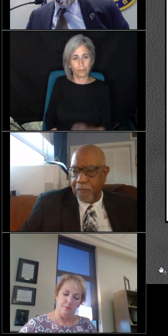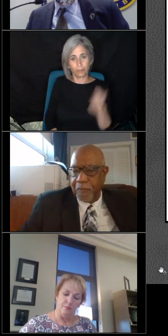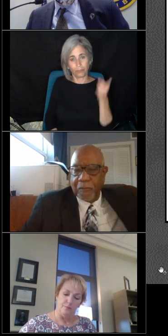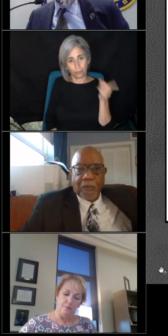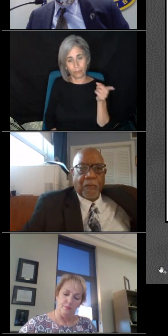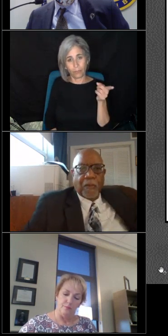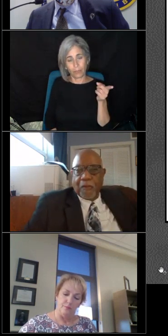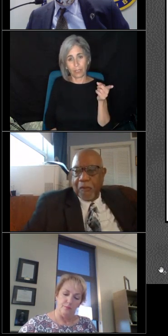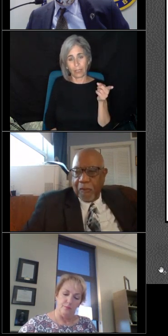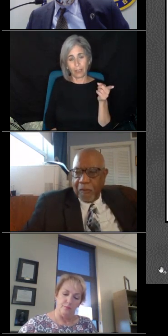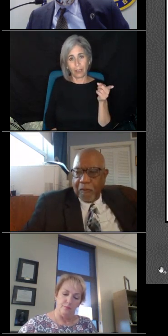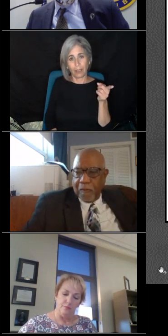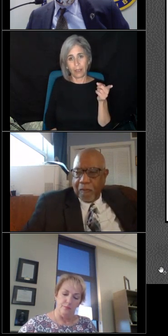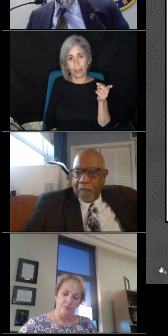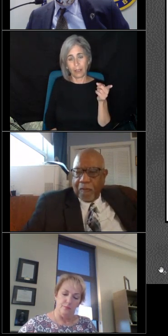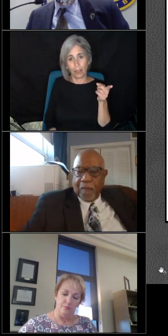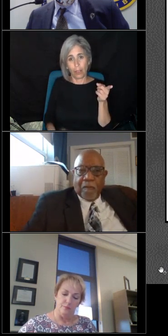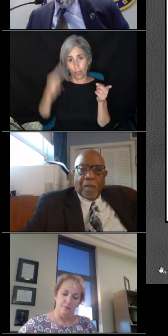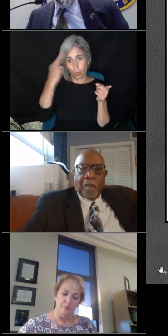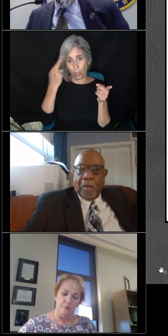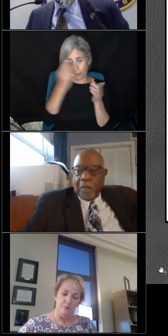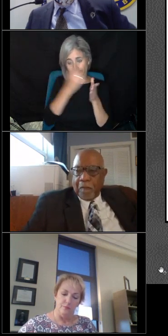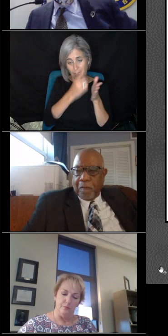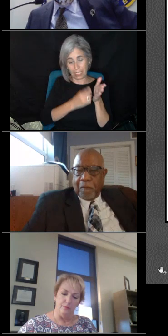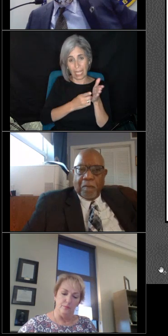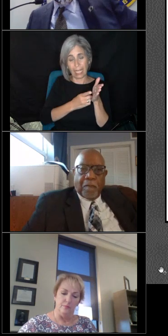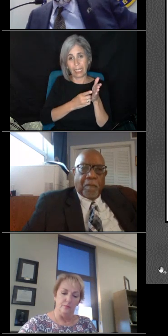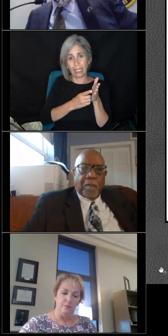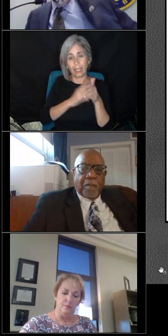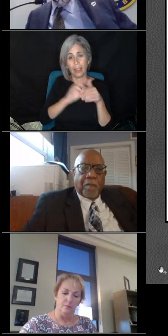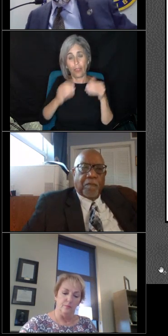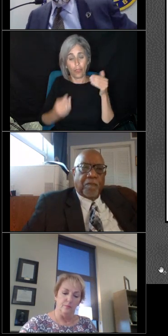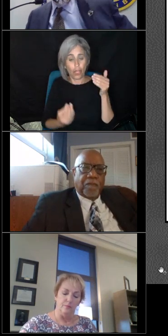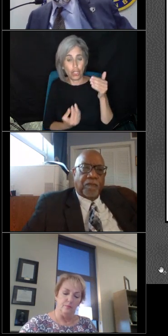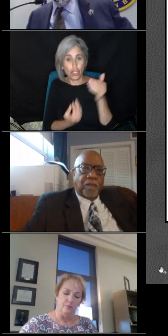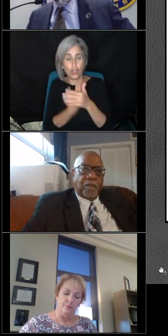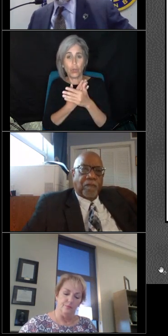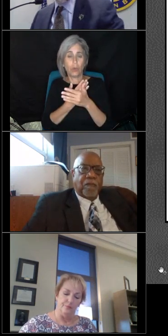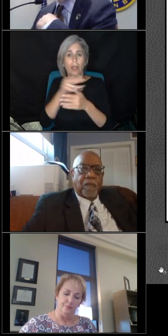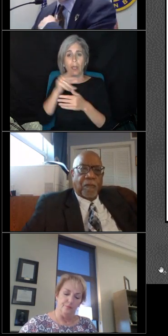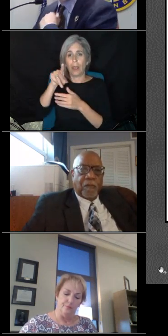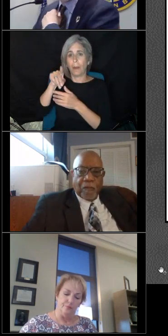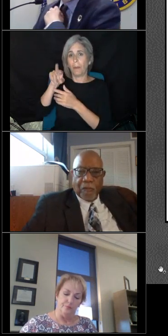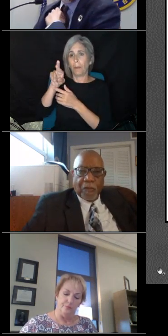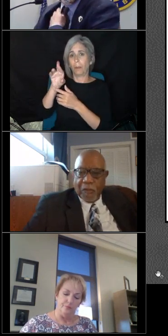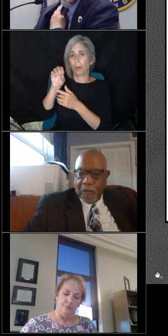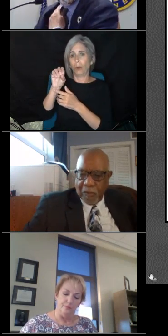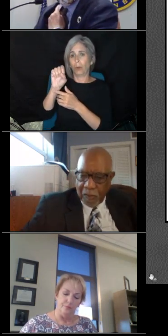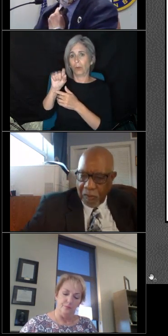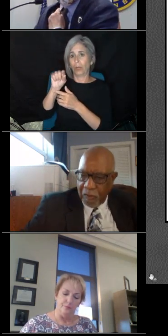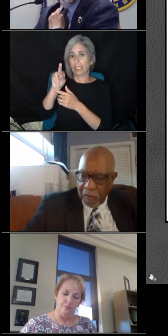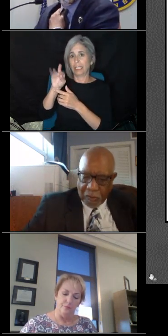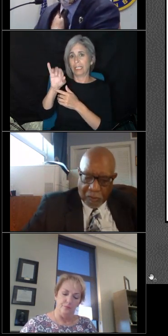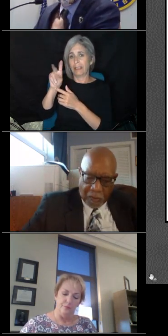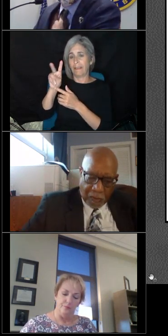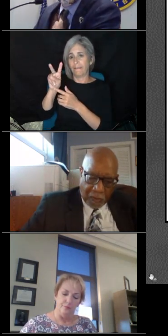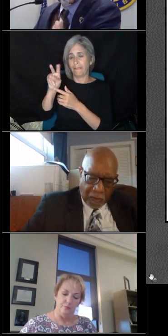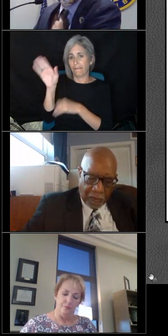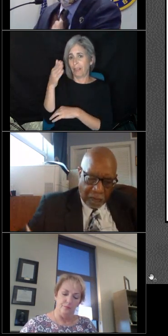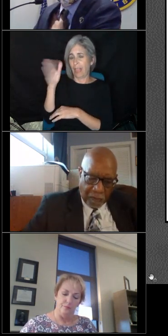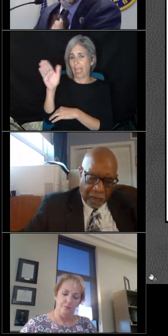The basic premise for the design comes from what they call the new progressive flag, which actually includes not only the traditional Pride